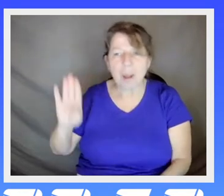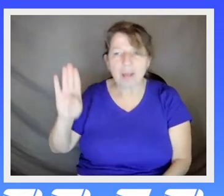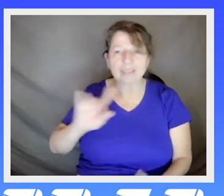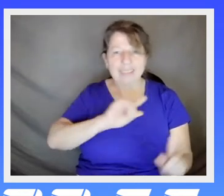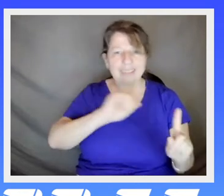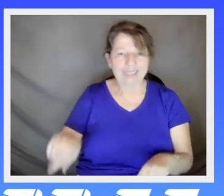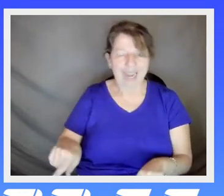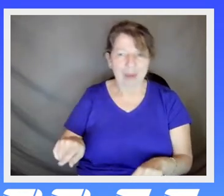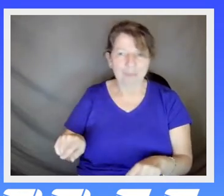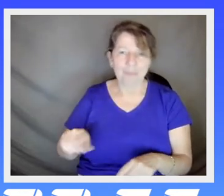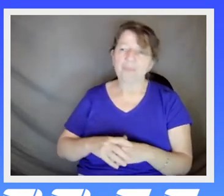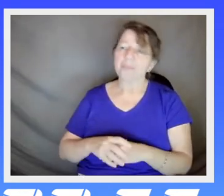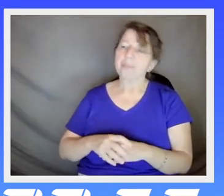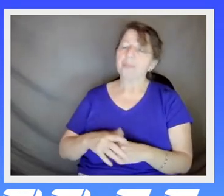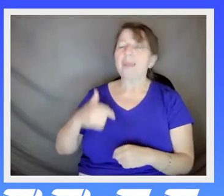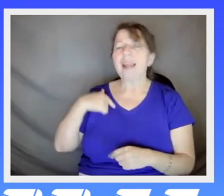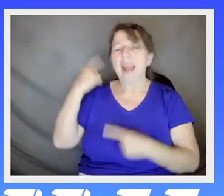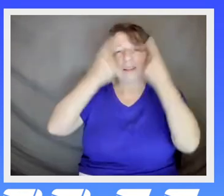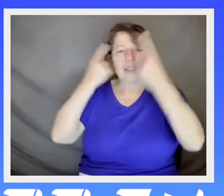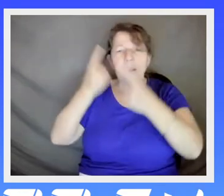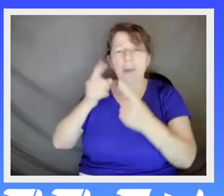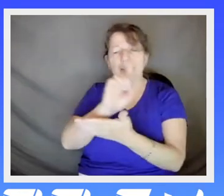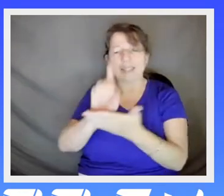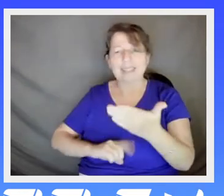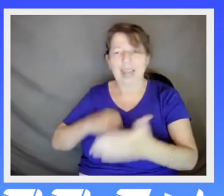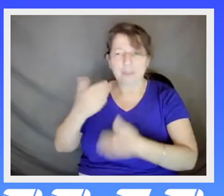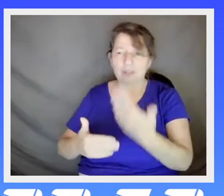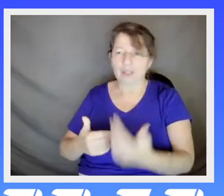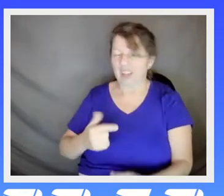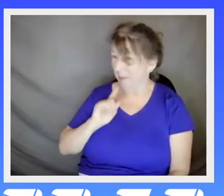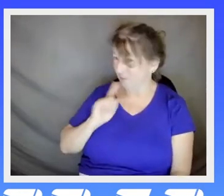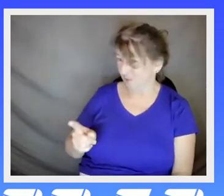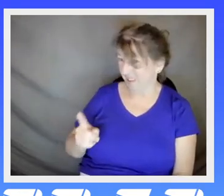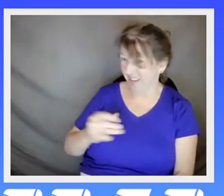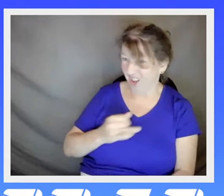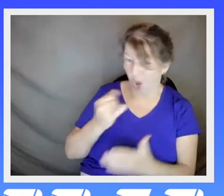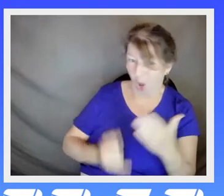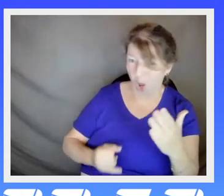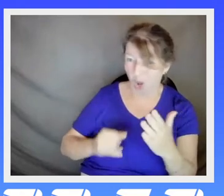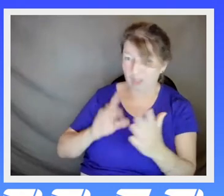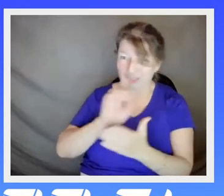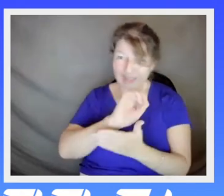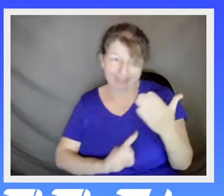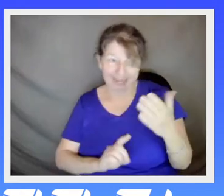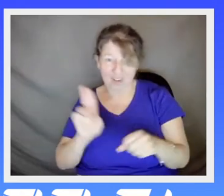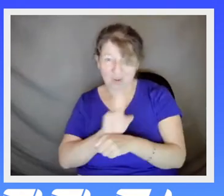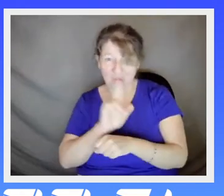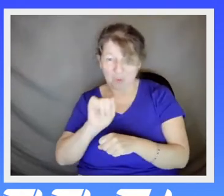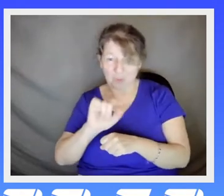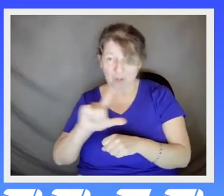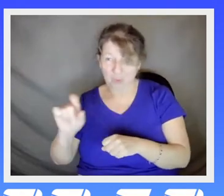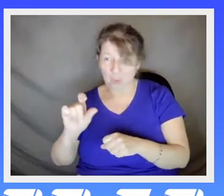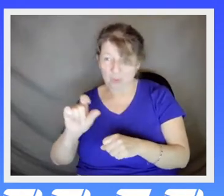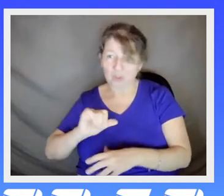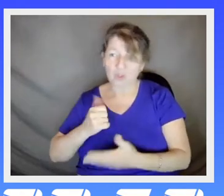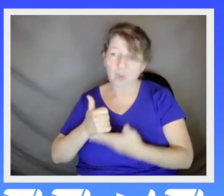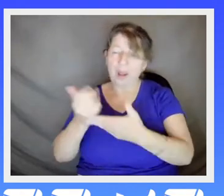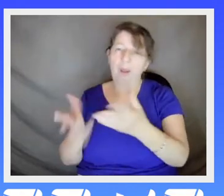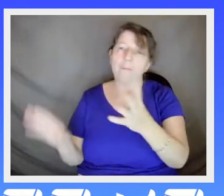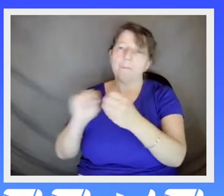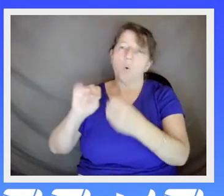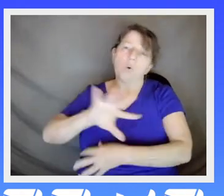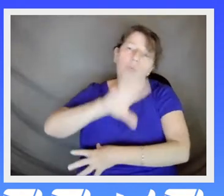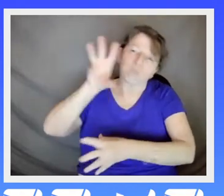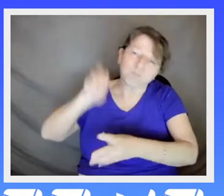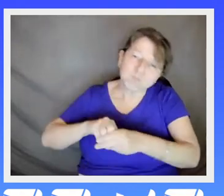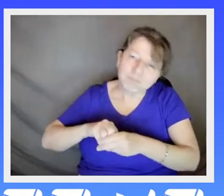actually went through a design process. I had never really heard about arts and design and how you use these tools to create a more engaging event. What